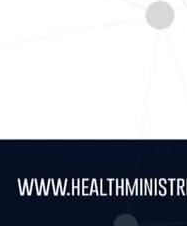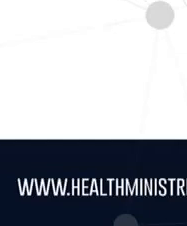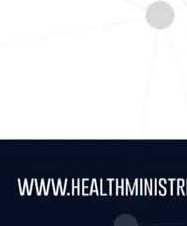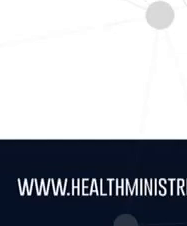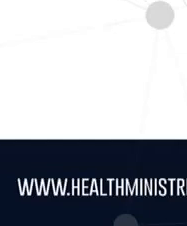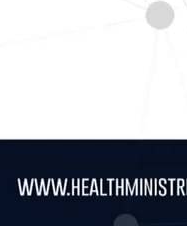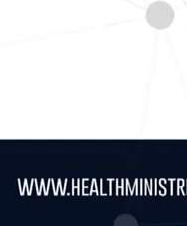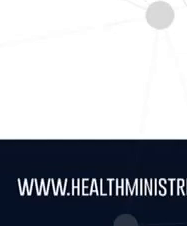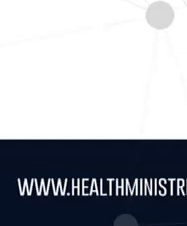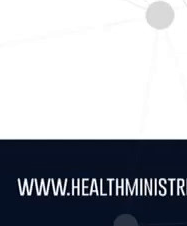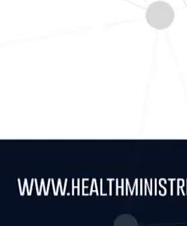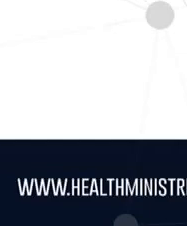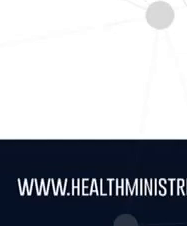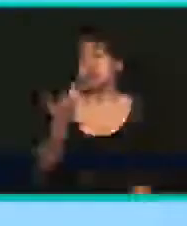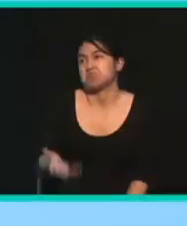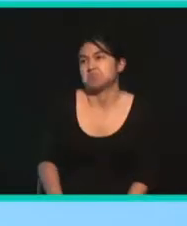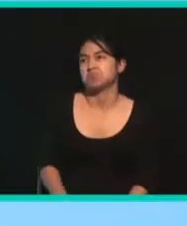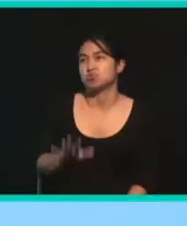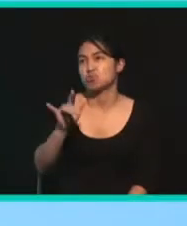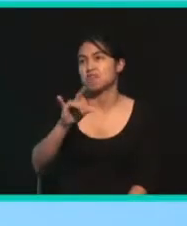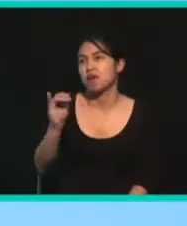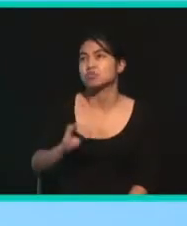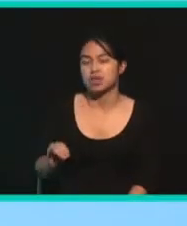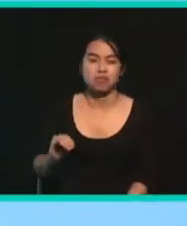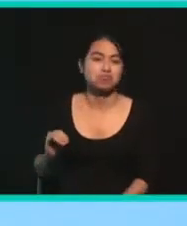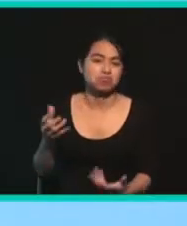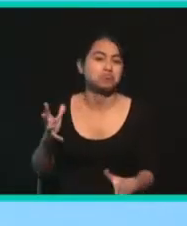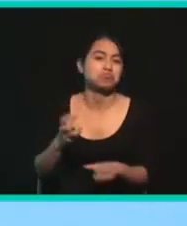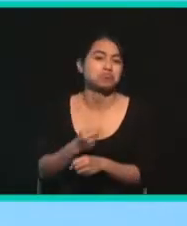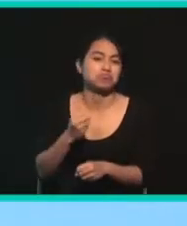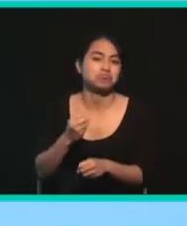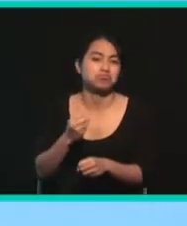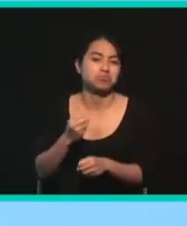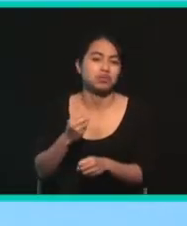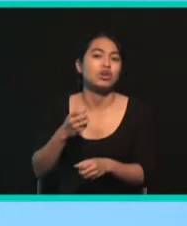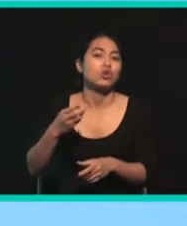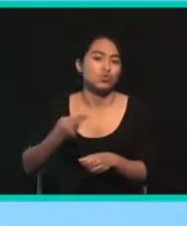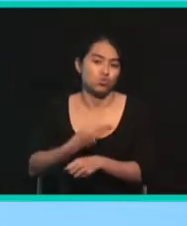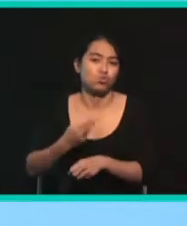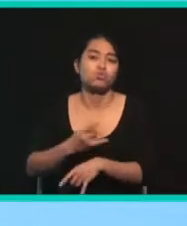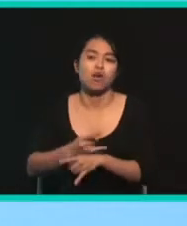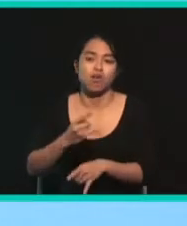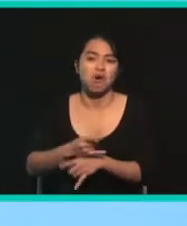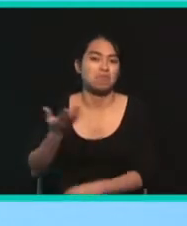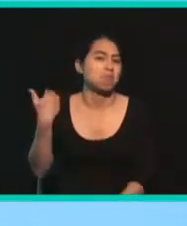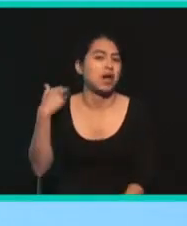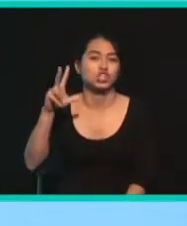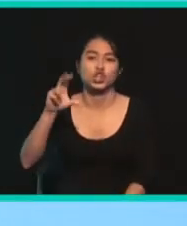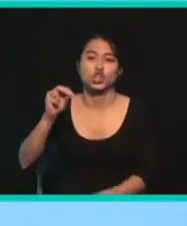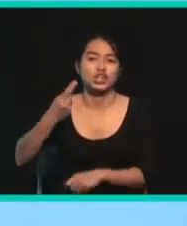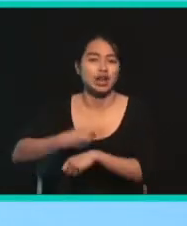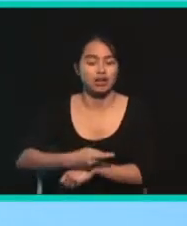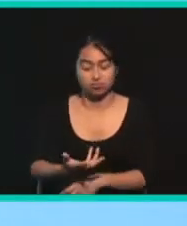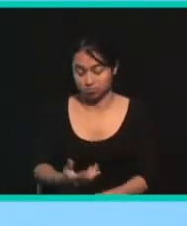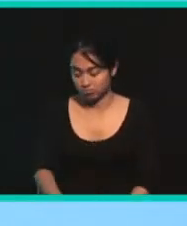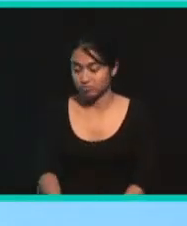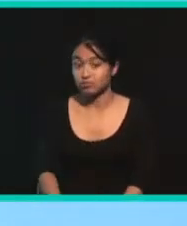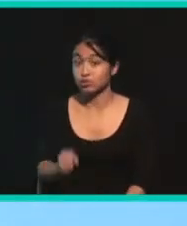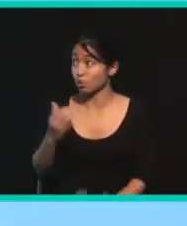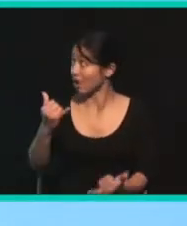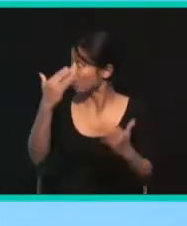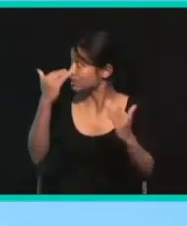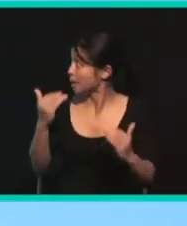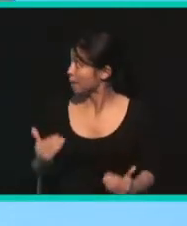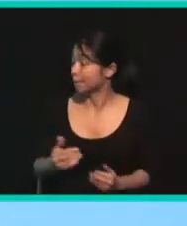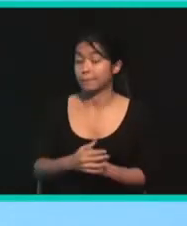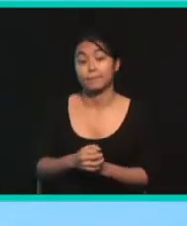religious preference, 25% of them have used alcohol in the last 30 days. So, okay, these are the stats, right? Now,